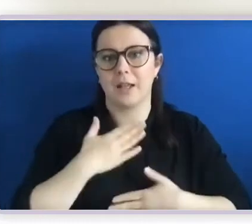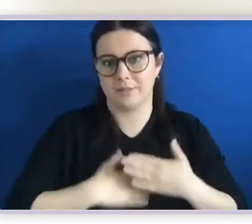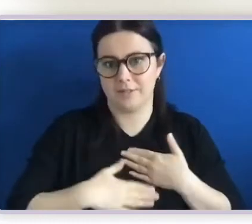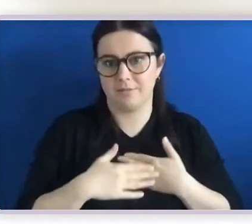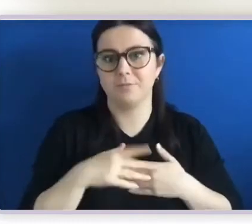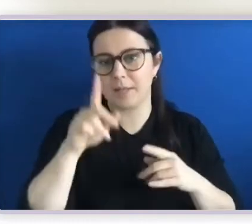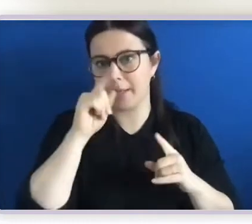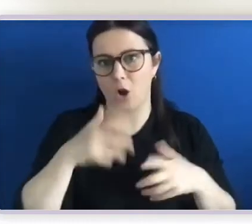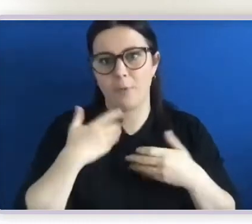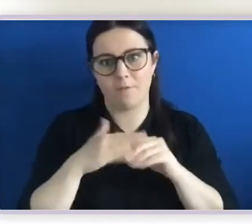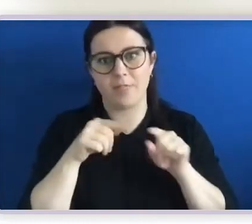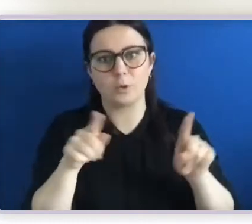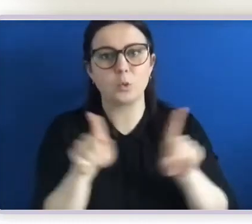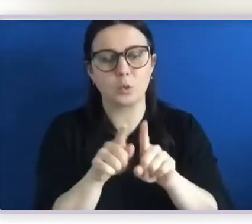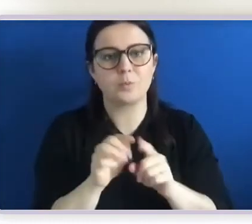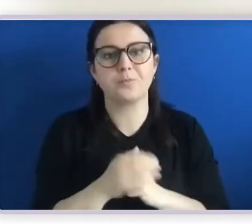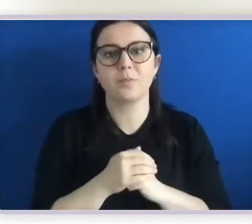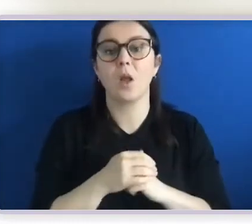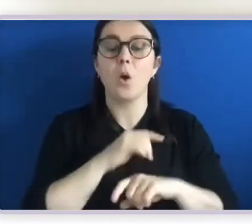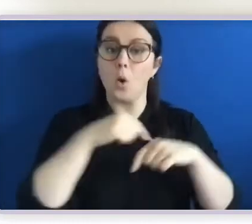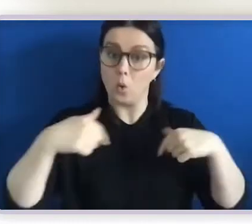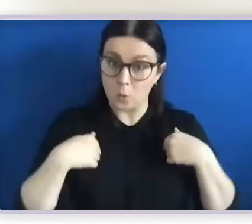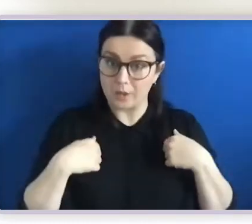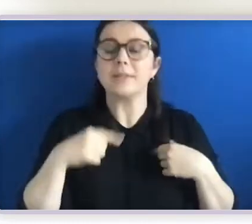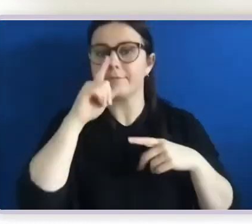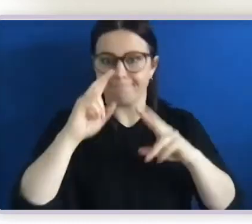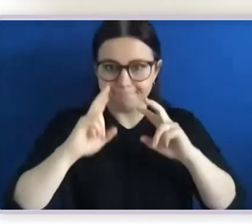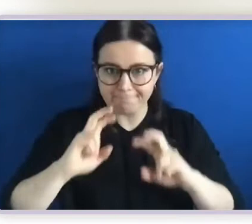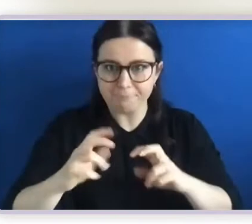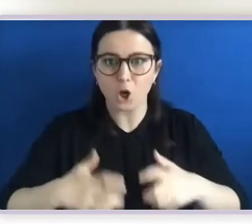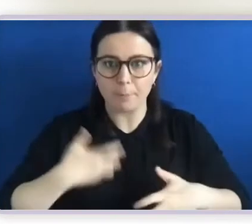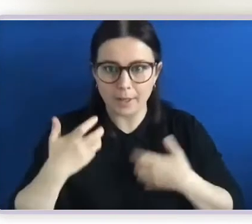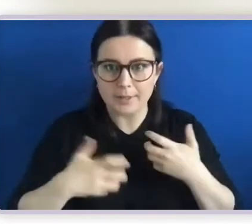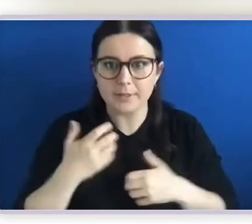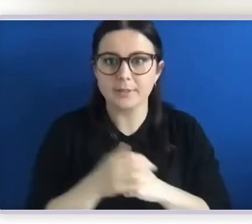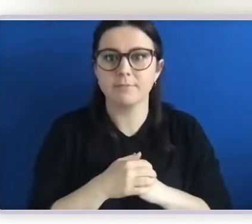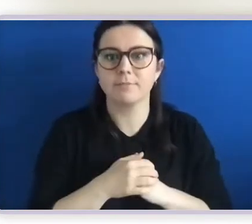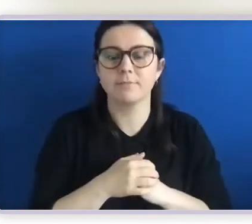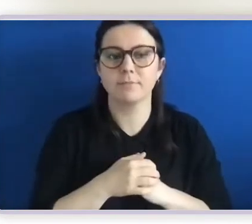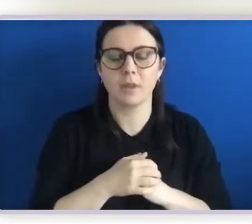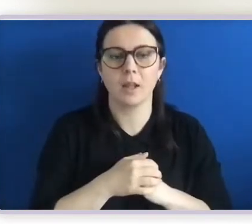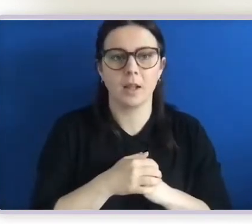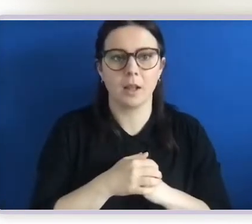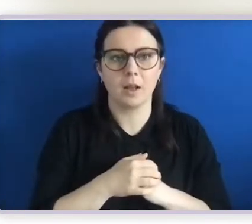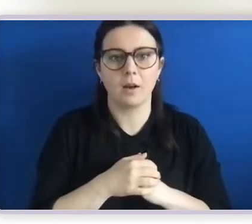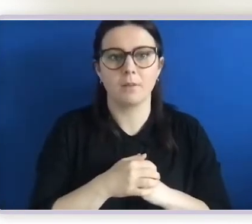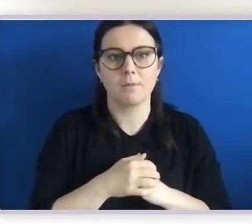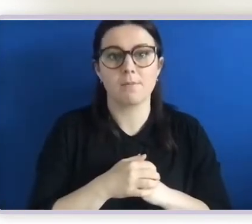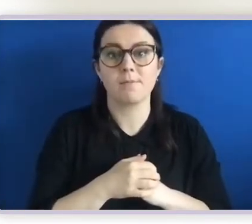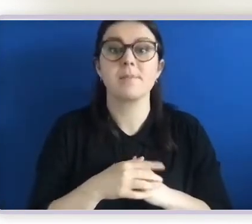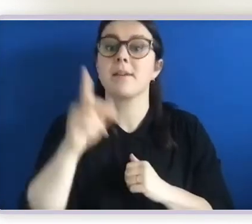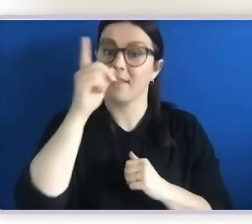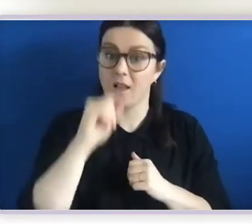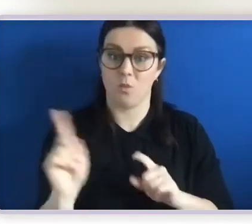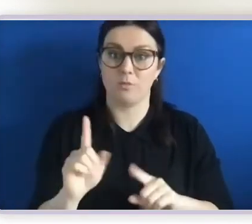We can investigate a complaint, and as a result of those investigations, we can ban workers